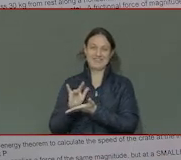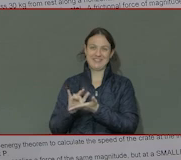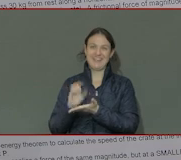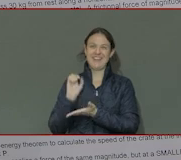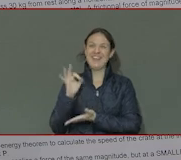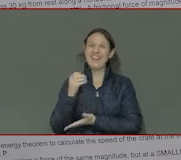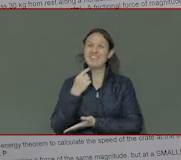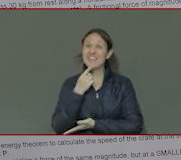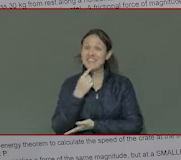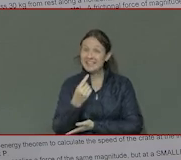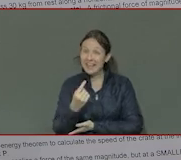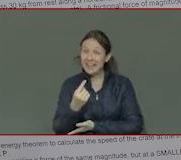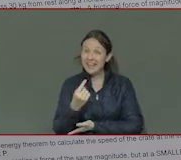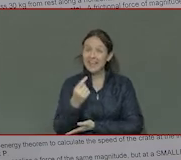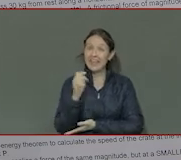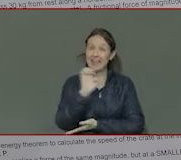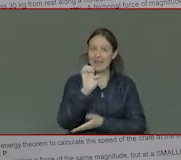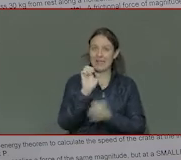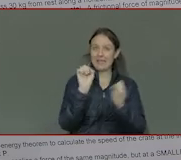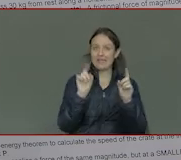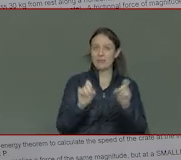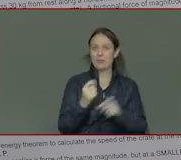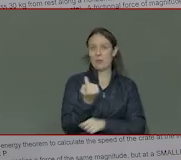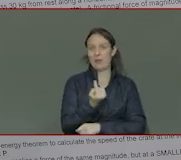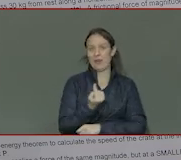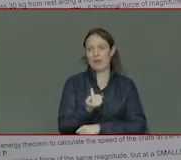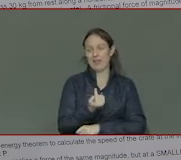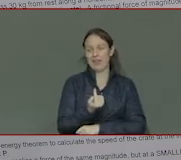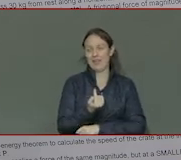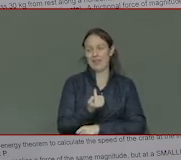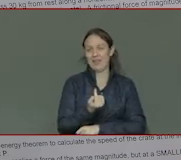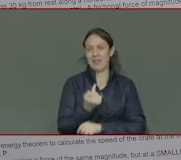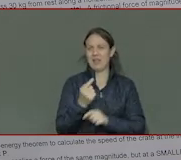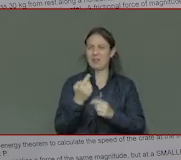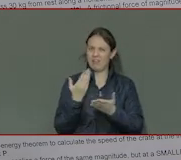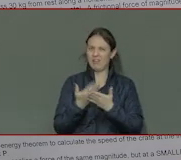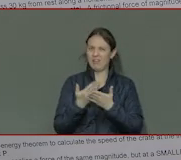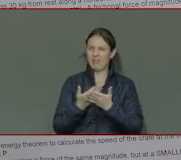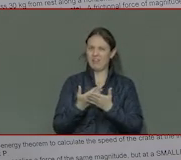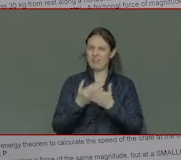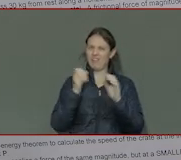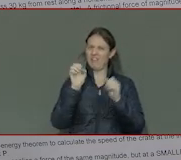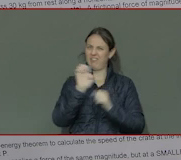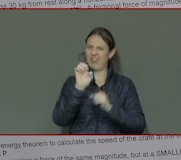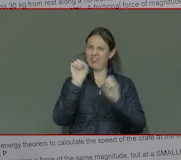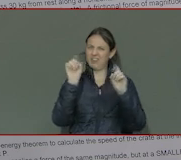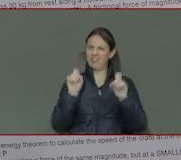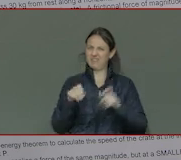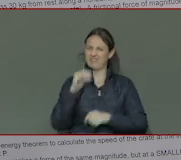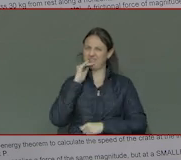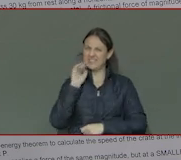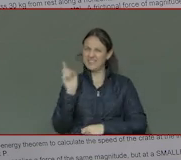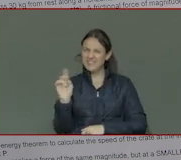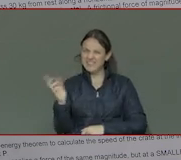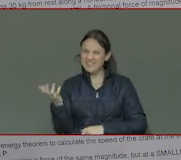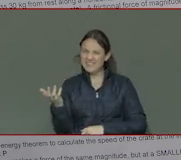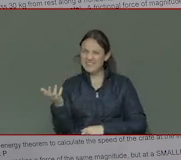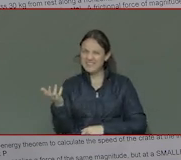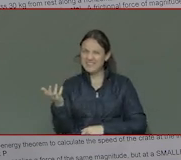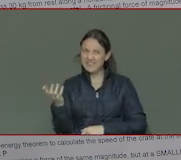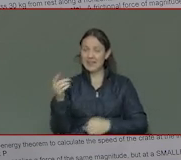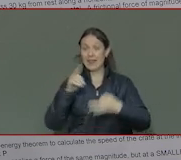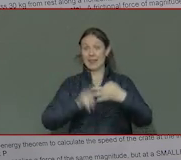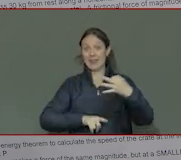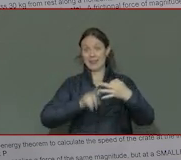only energy principles. Okay, now what am I allowed? What is an energy principle? Okay, there's 3